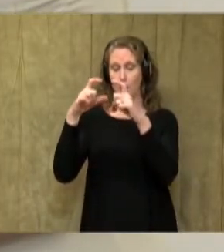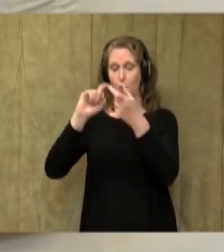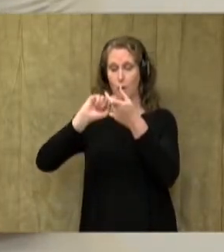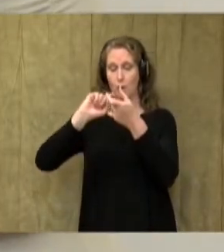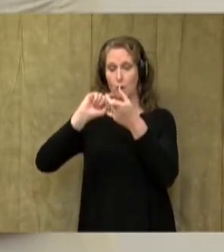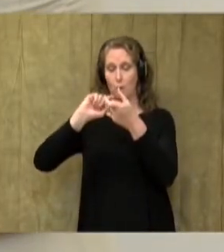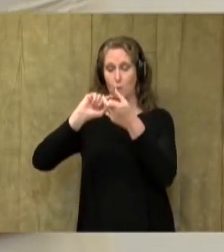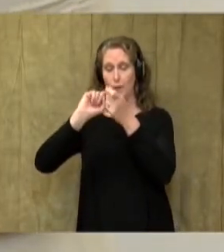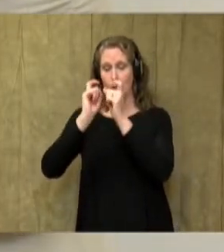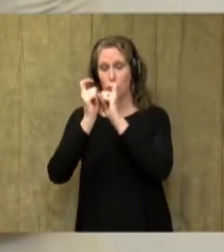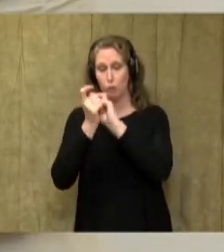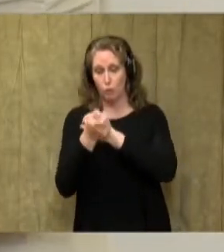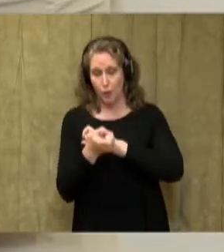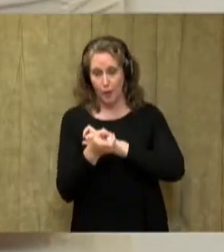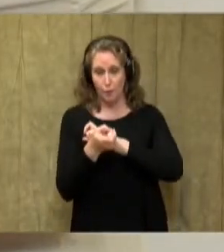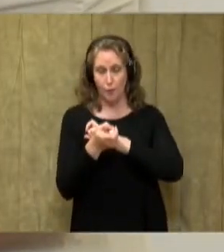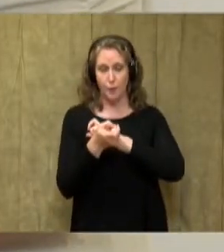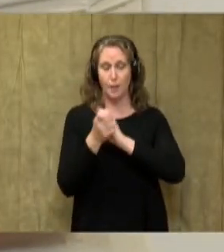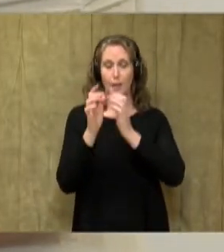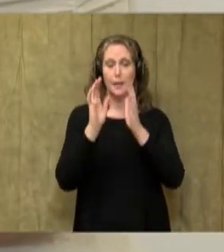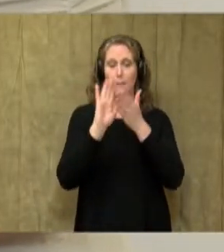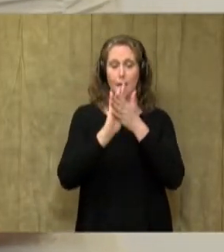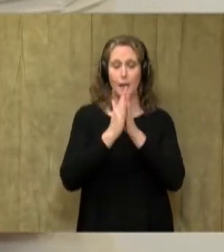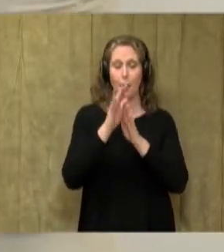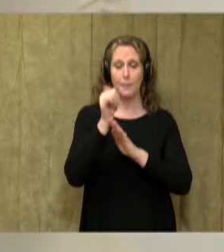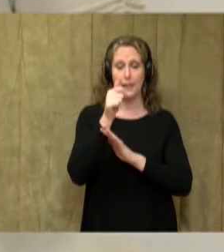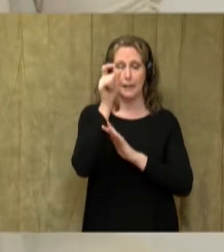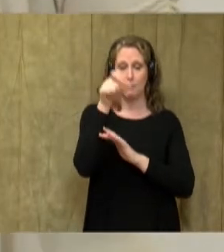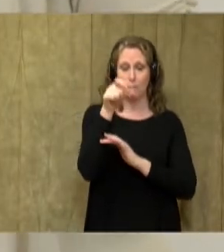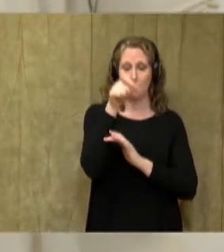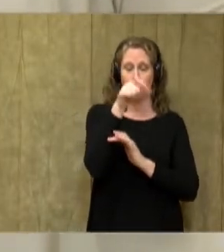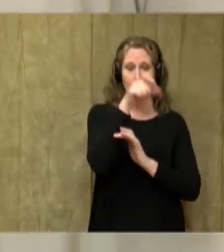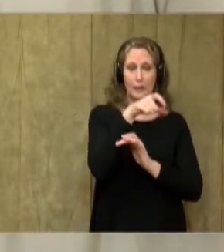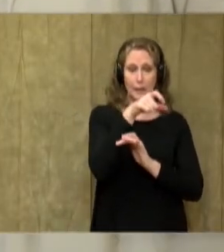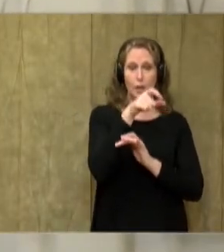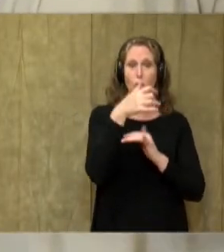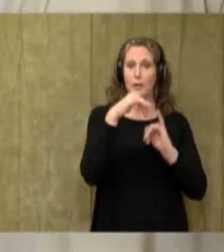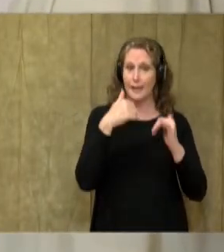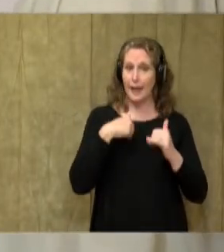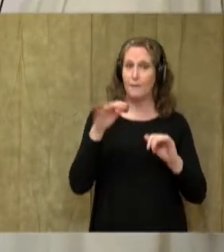We took the 100 out and we broke it up into 10 tens. Do we still have the same amount?